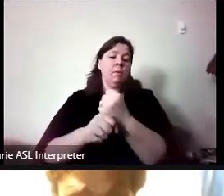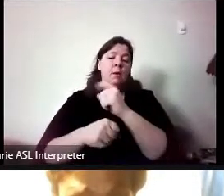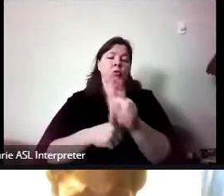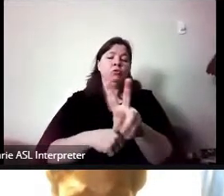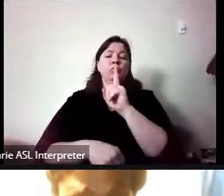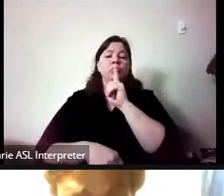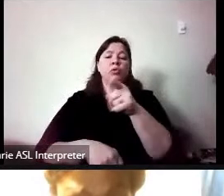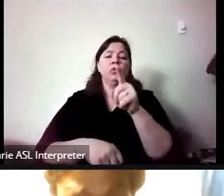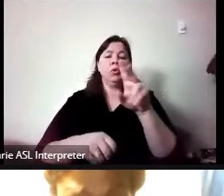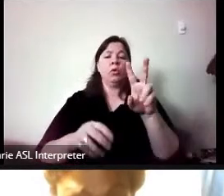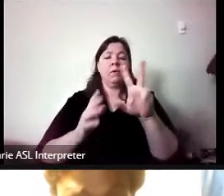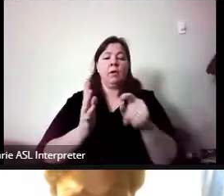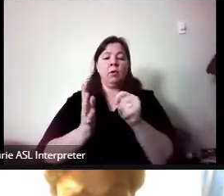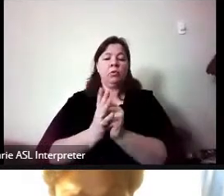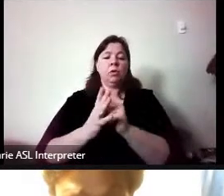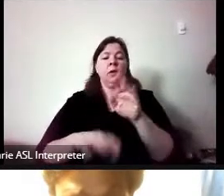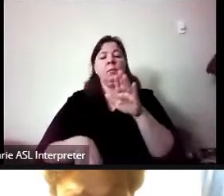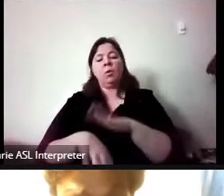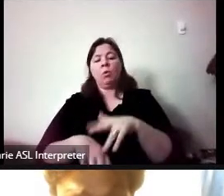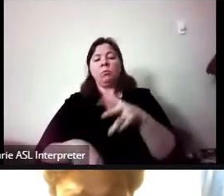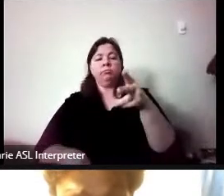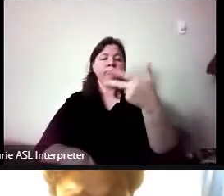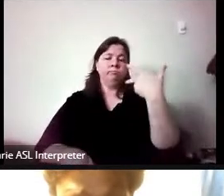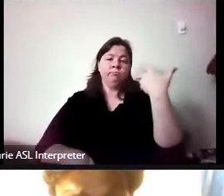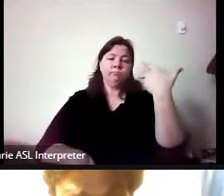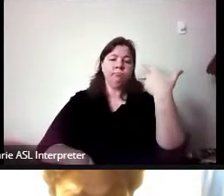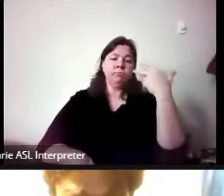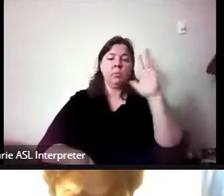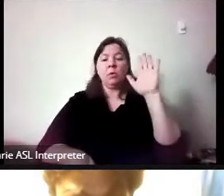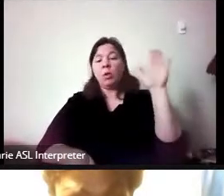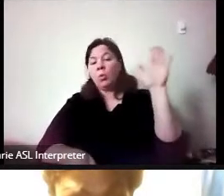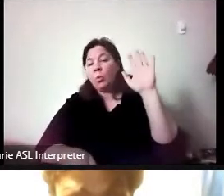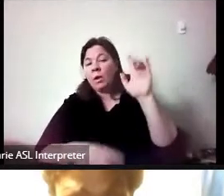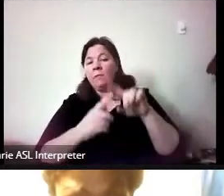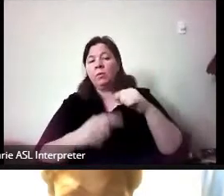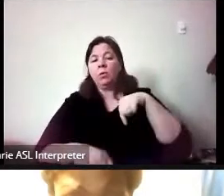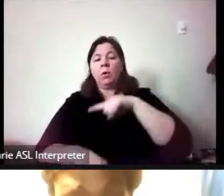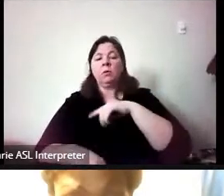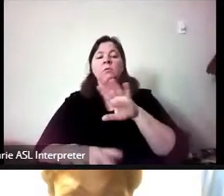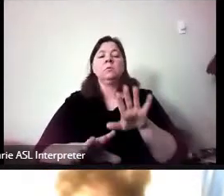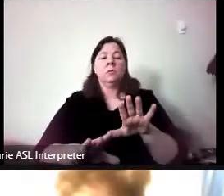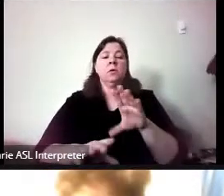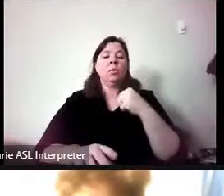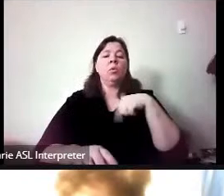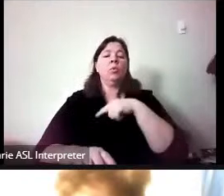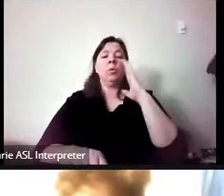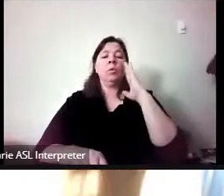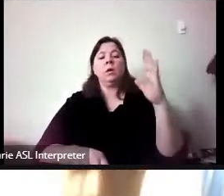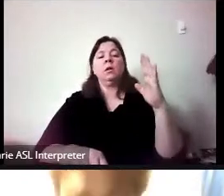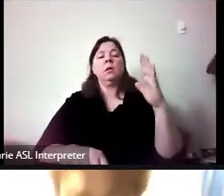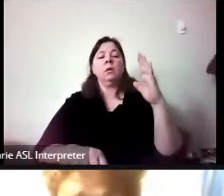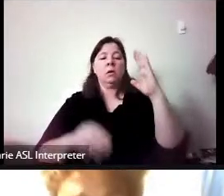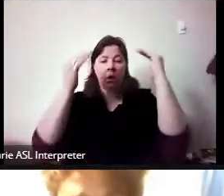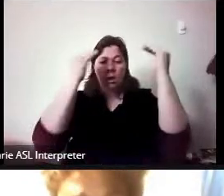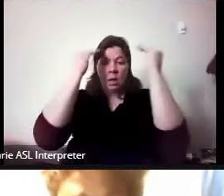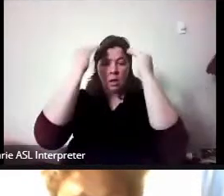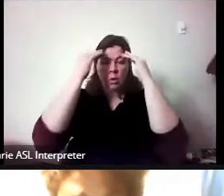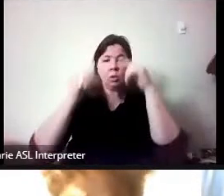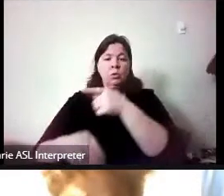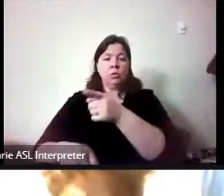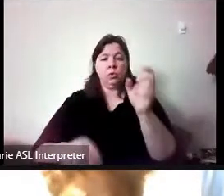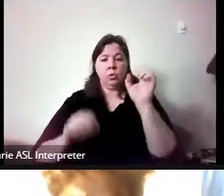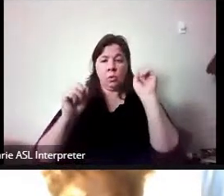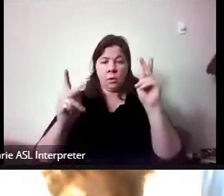is turned on and then physically raise your hand or just wave to us like that, and we will acknowledge you. There we